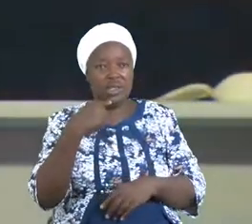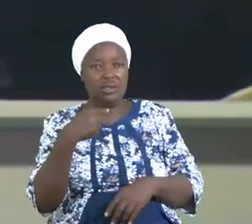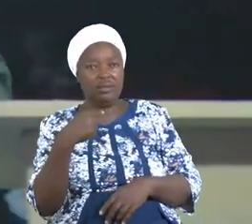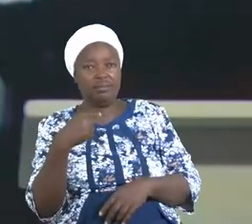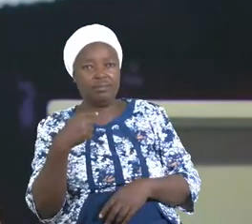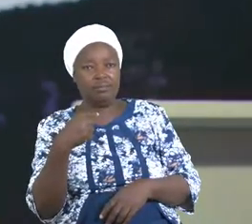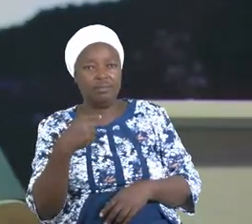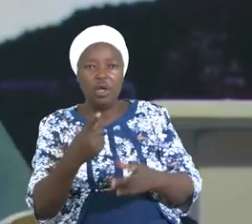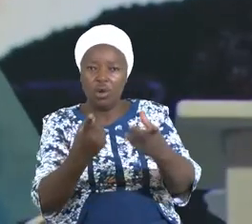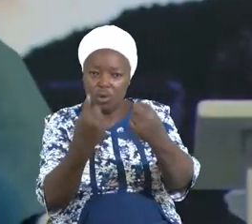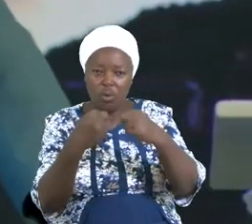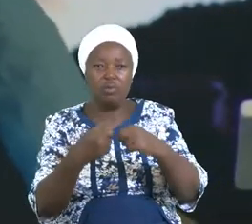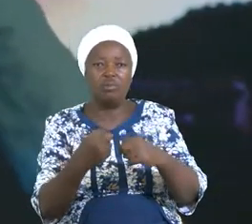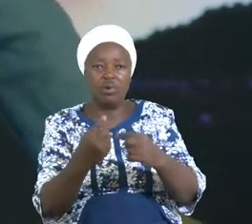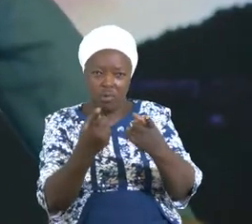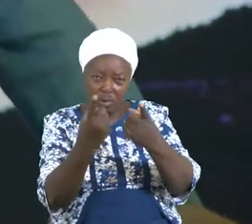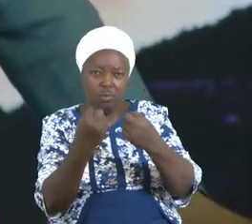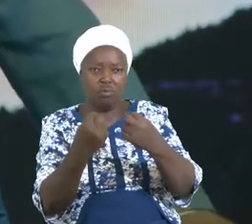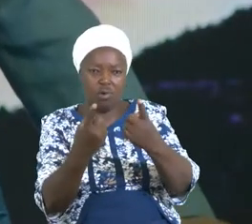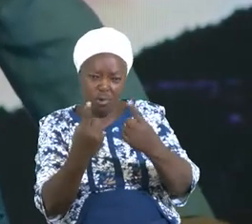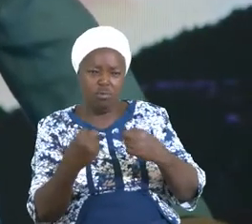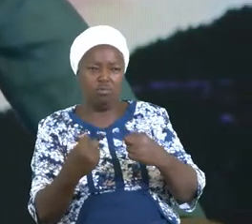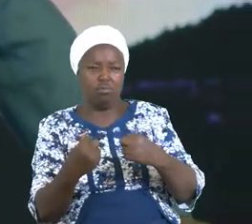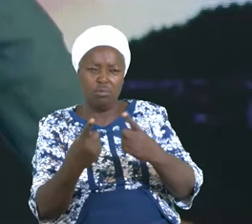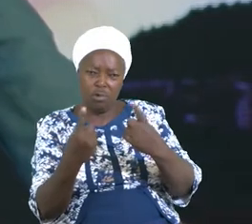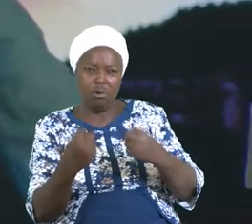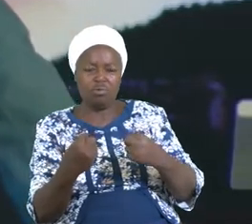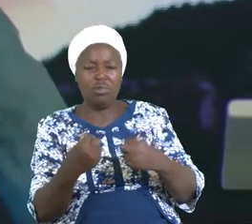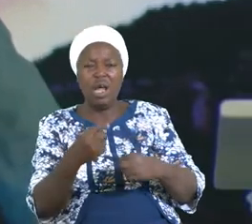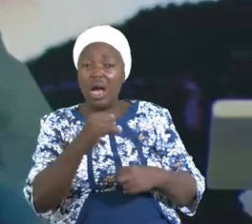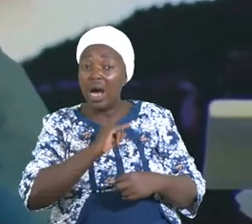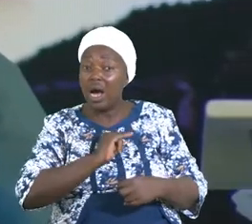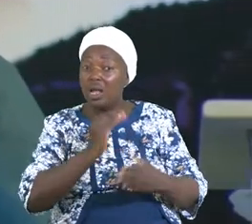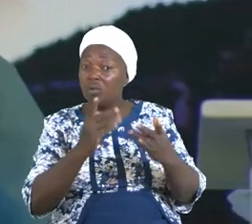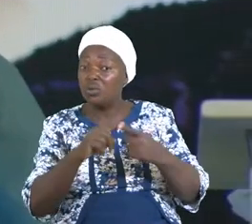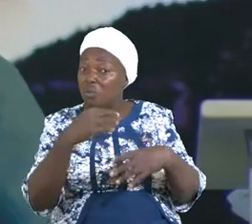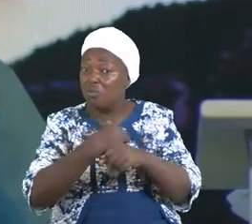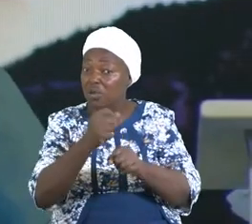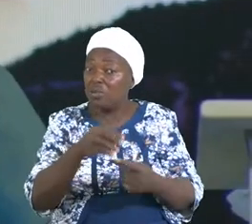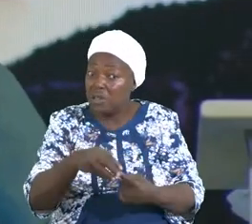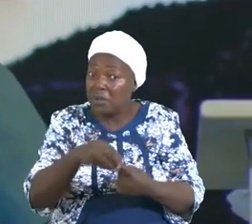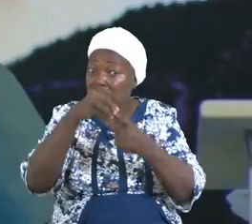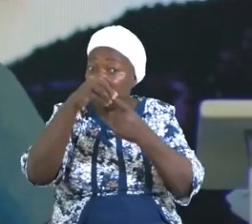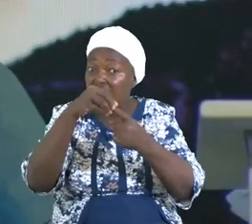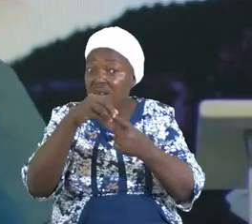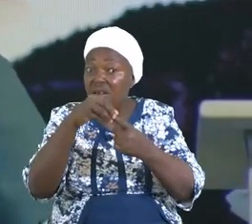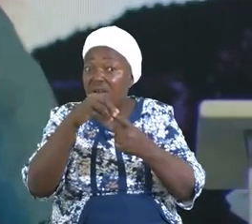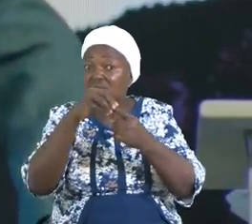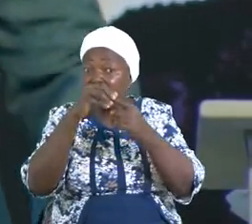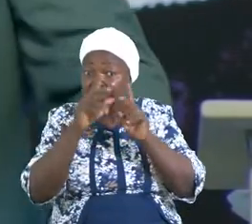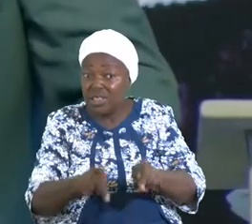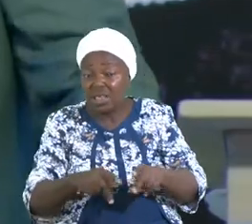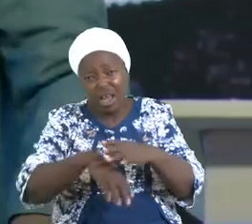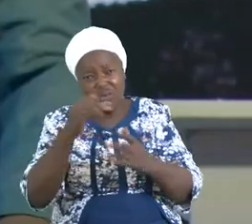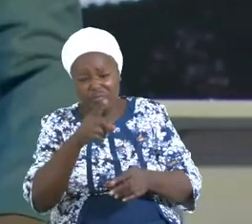come on here. I want to make a special, peculiar person out of you, and I